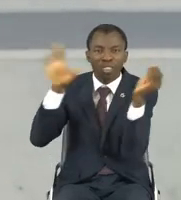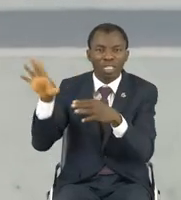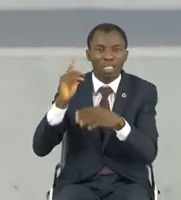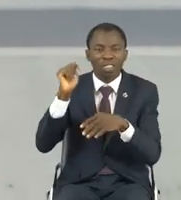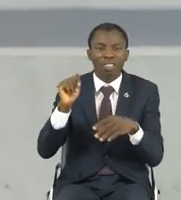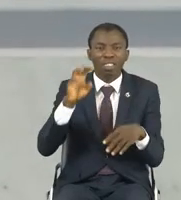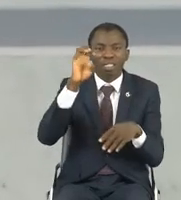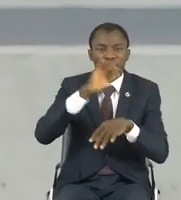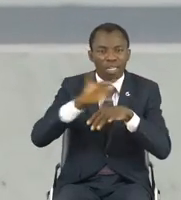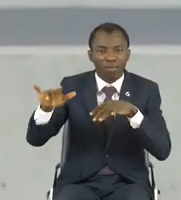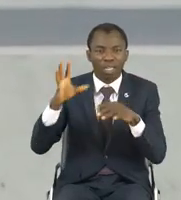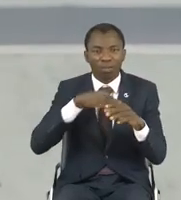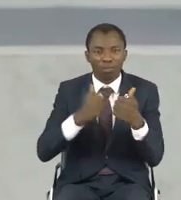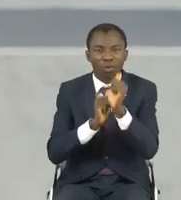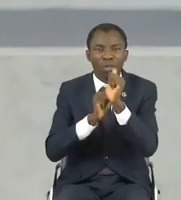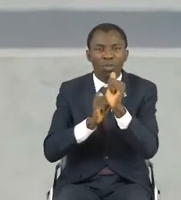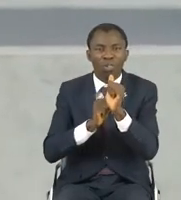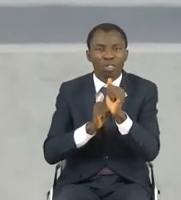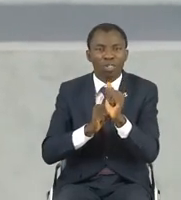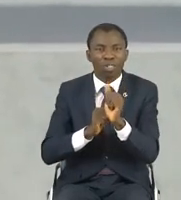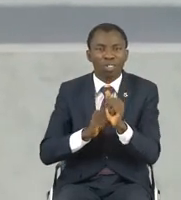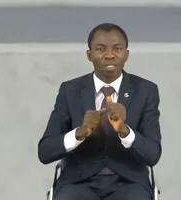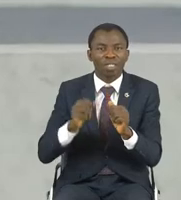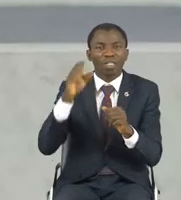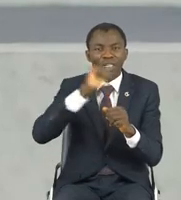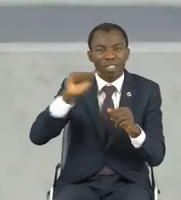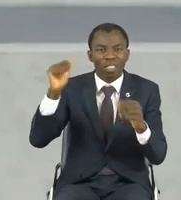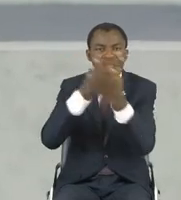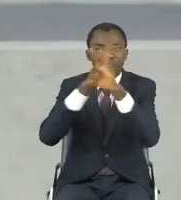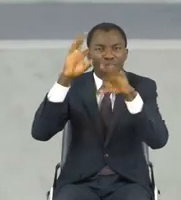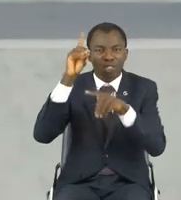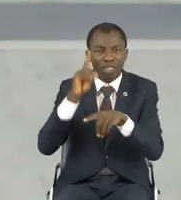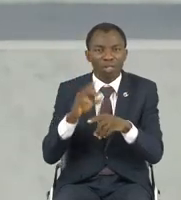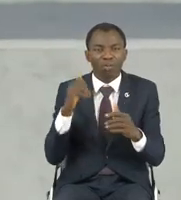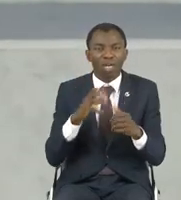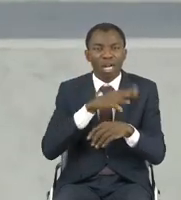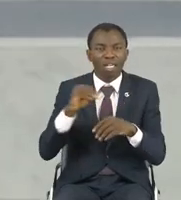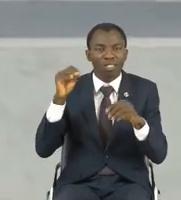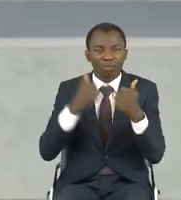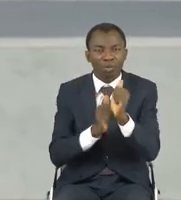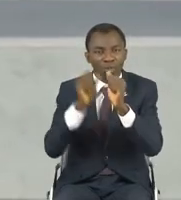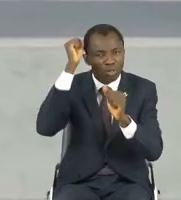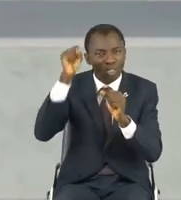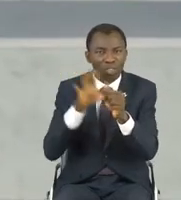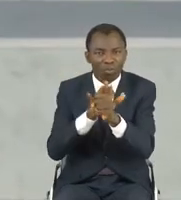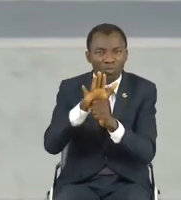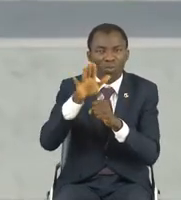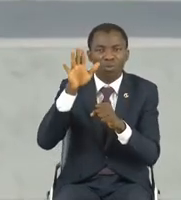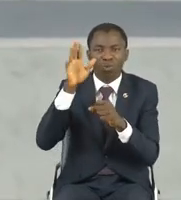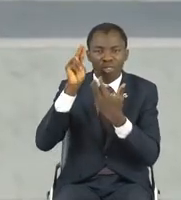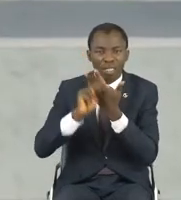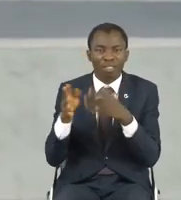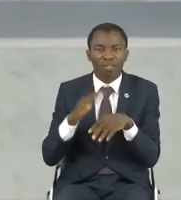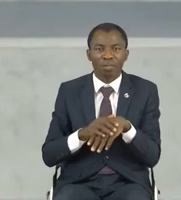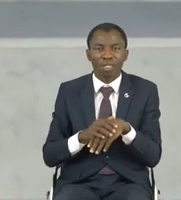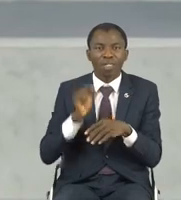follow his emancipation, and follow his fullness. You